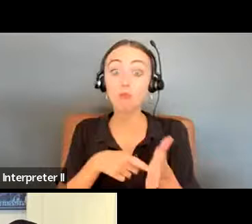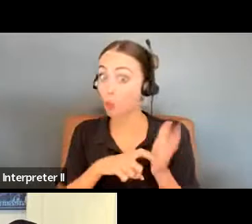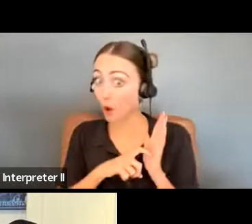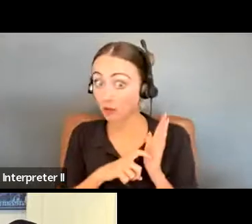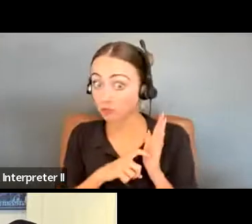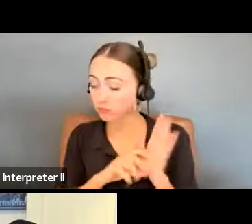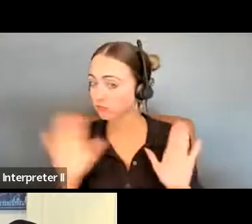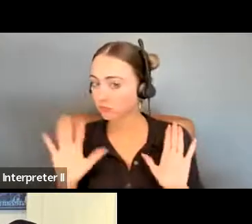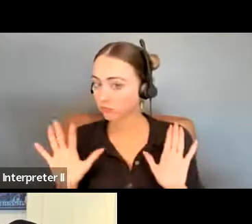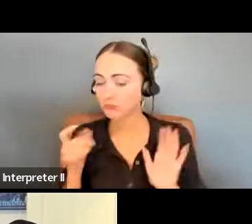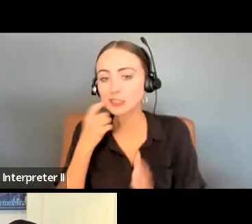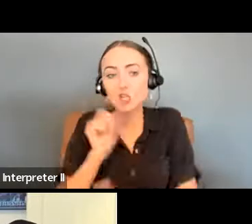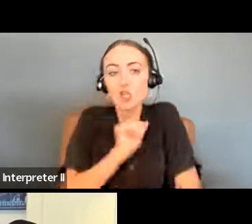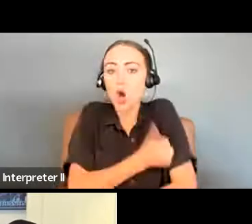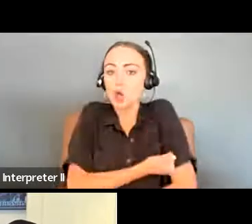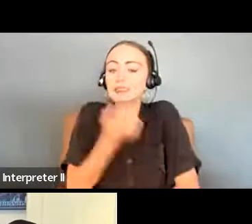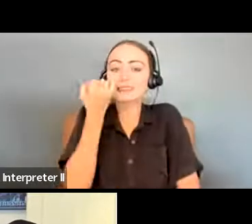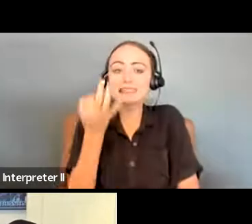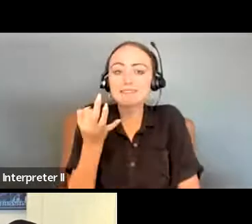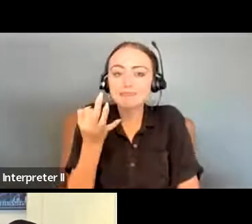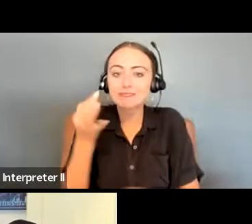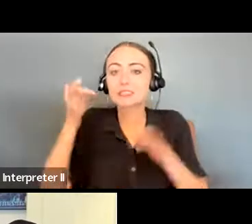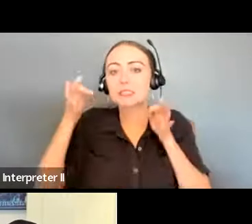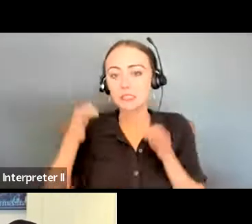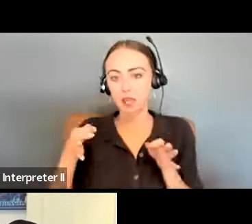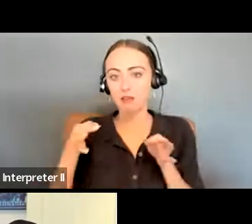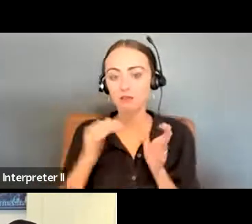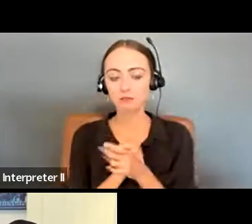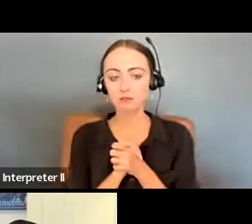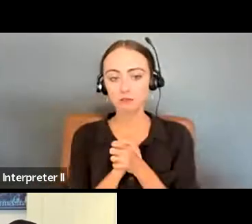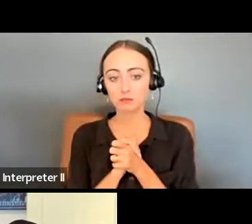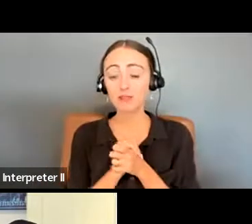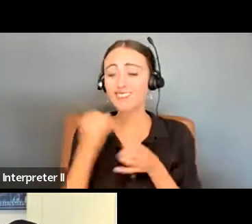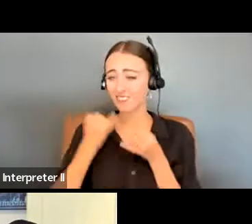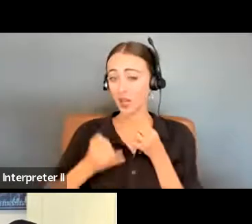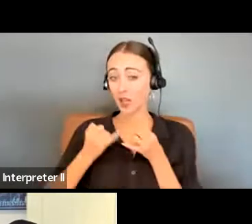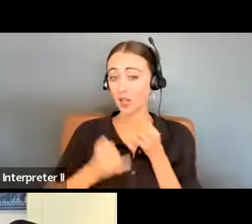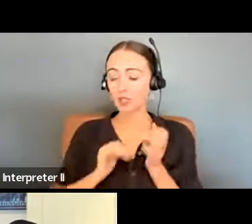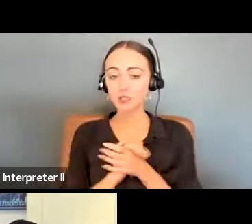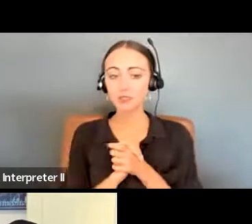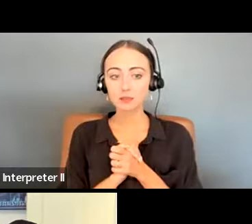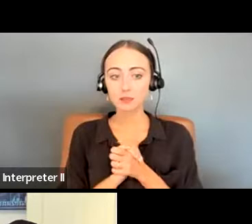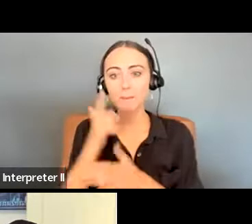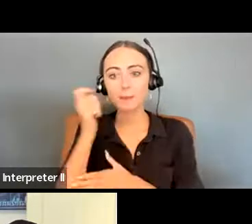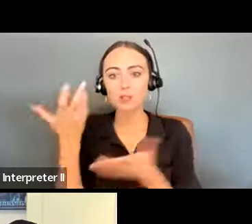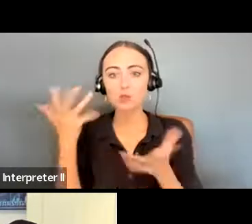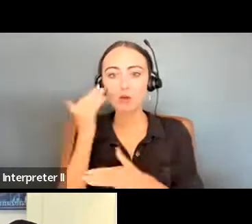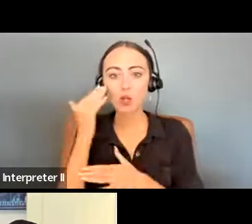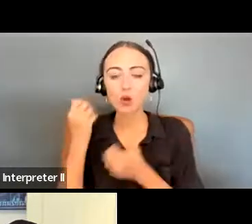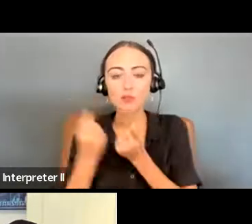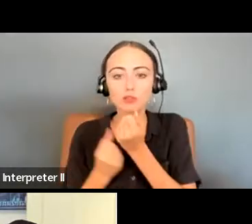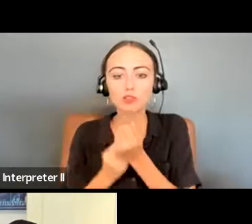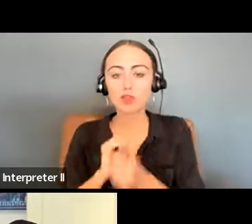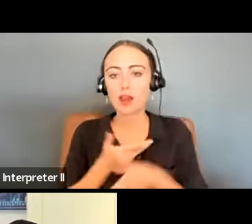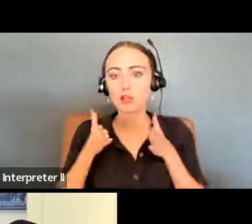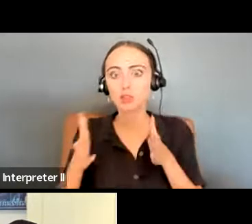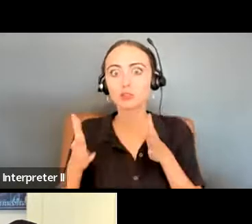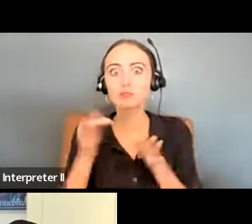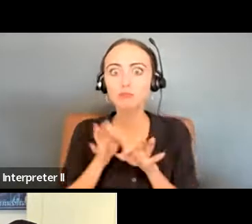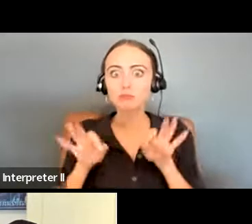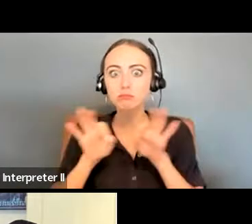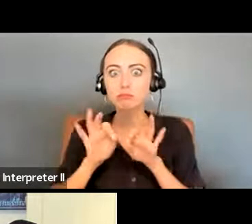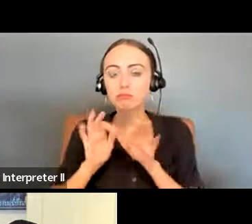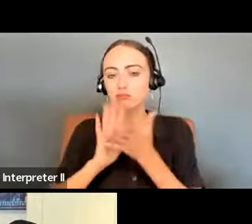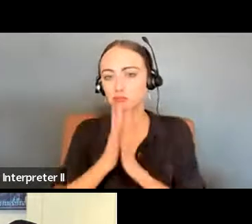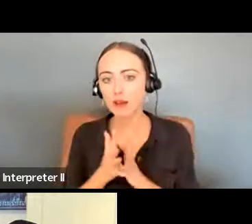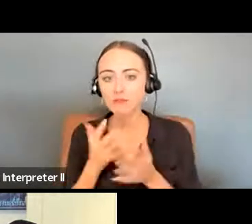It's merely an authorization should they choose to do it. And finally, since we know infrastructure of our streets is vitally important to